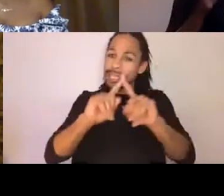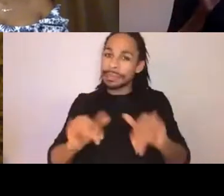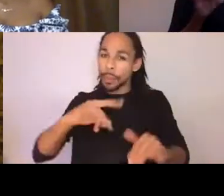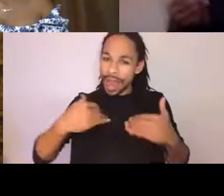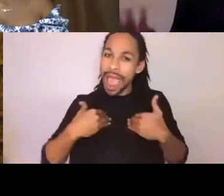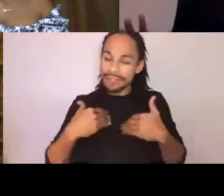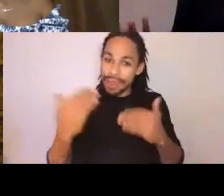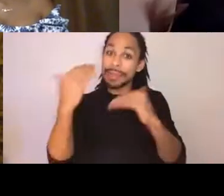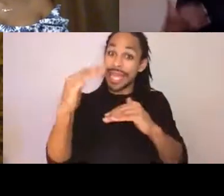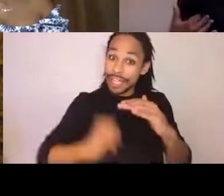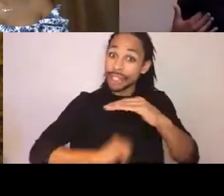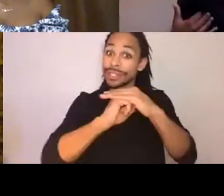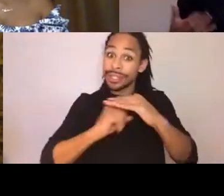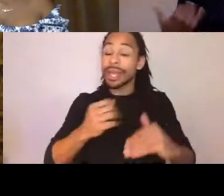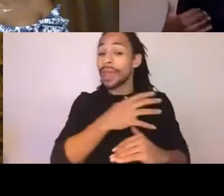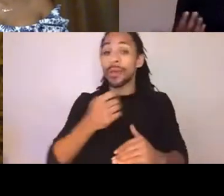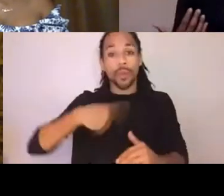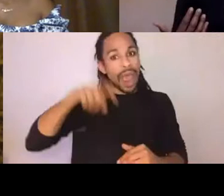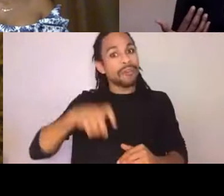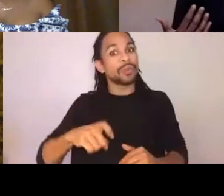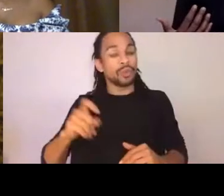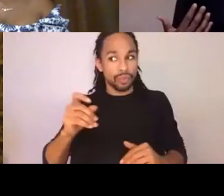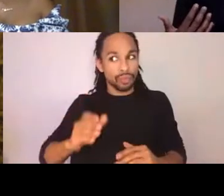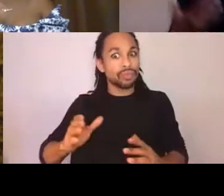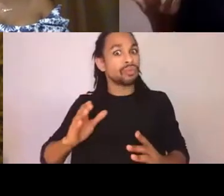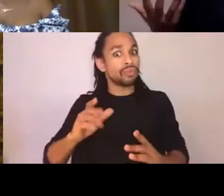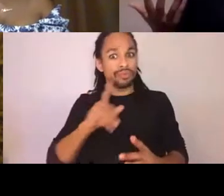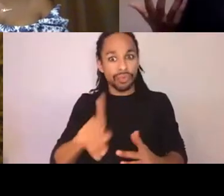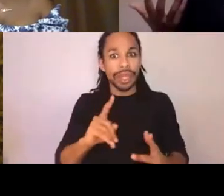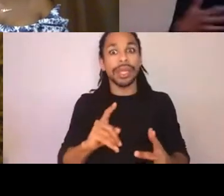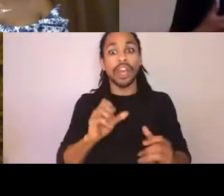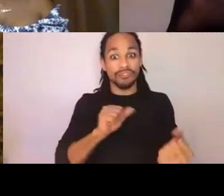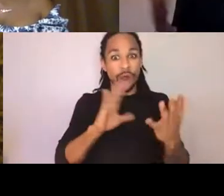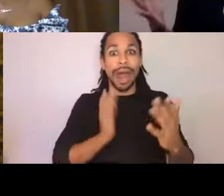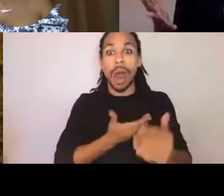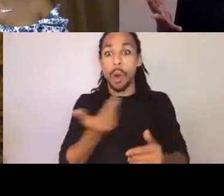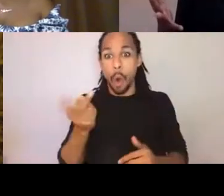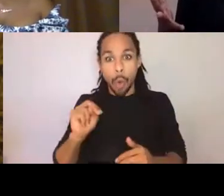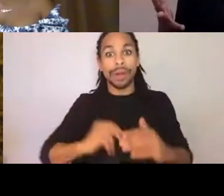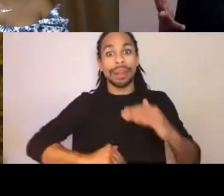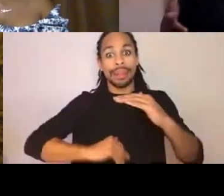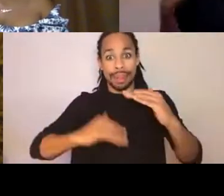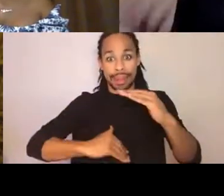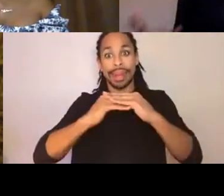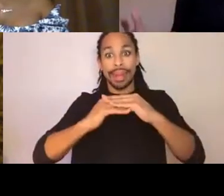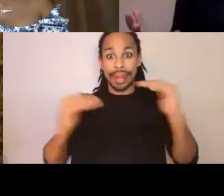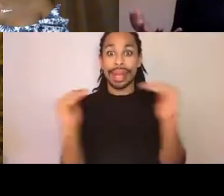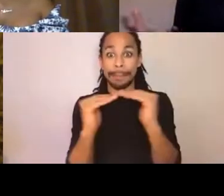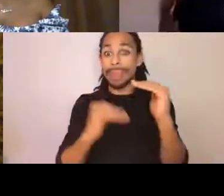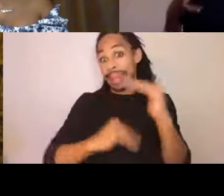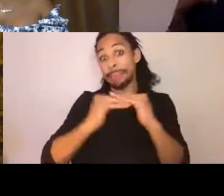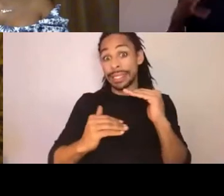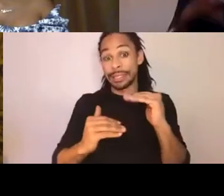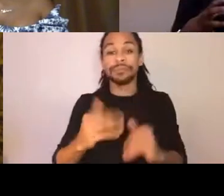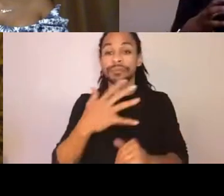connect with each other, we have to reckon with that. Because as you said, coalitions are always going to be powerful, but